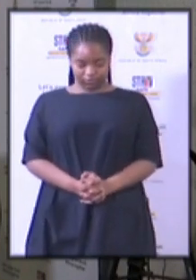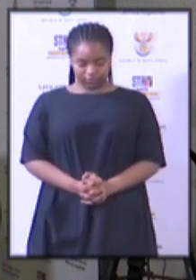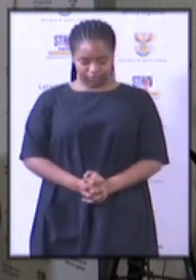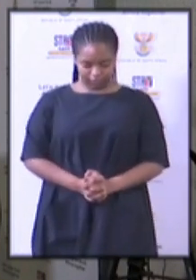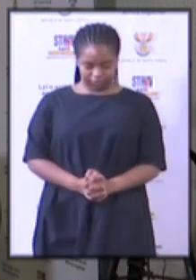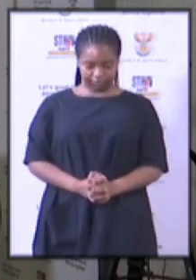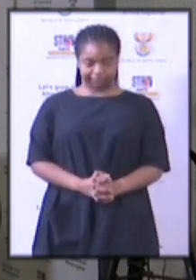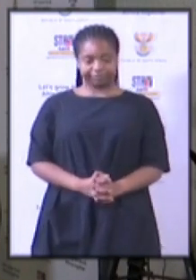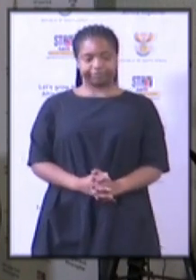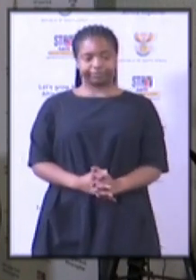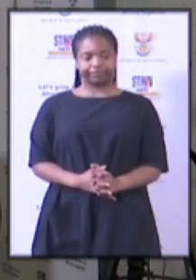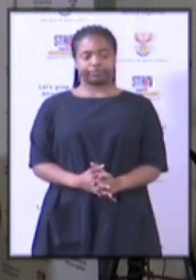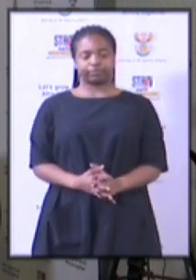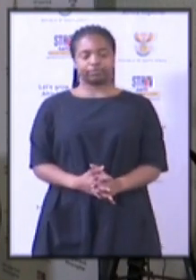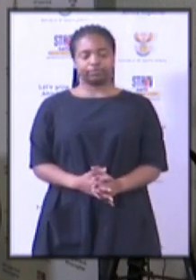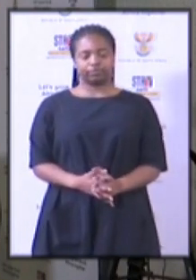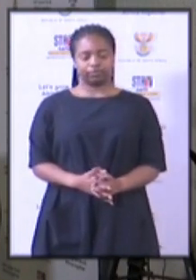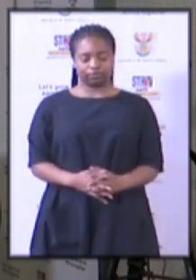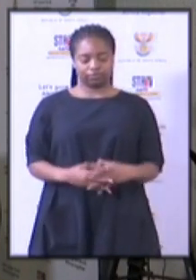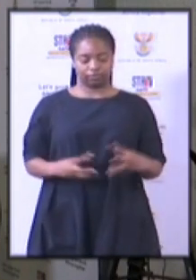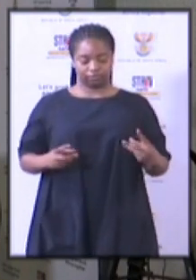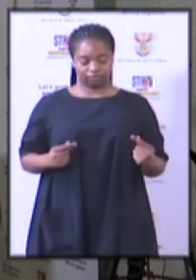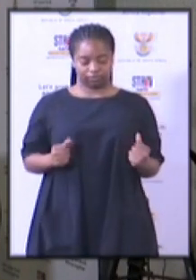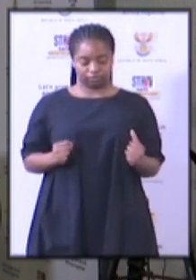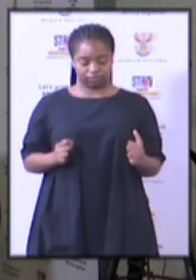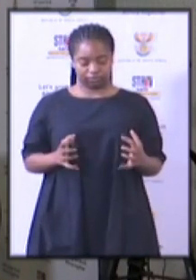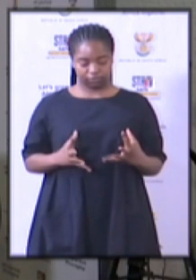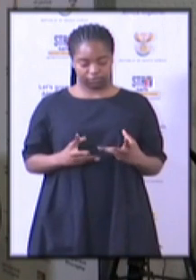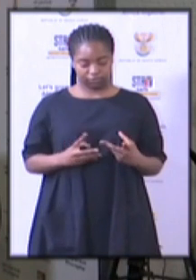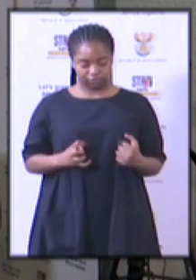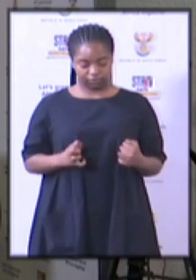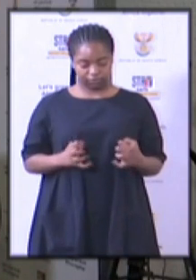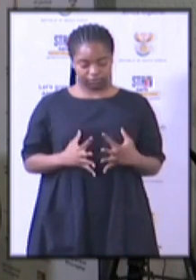Oh, yes. I was confused. This is part of that.